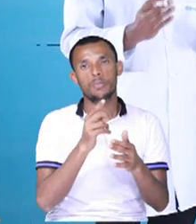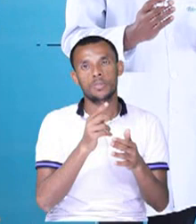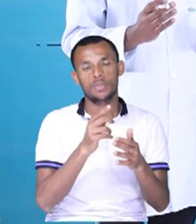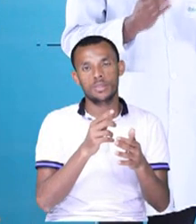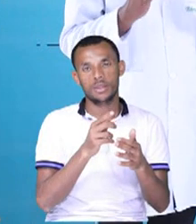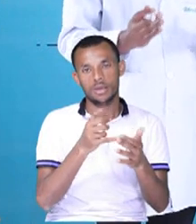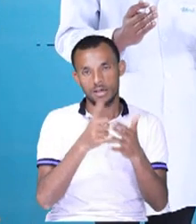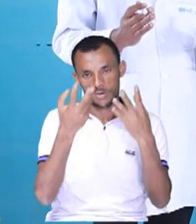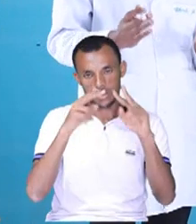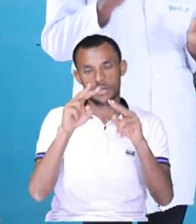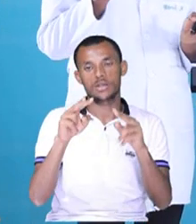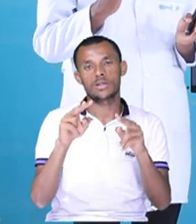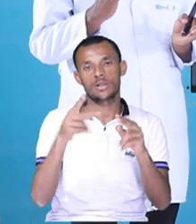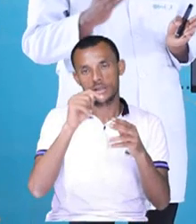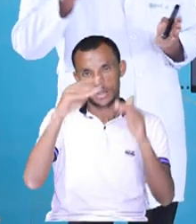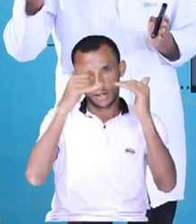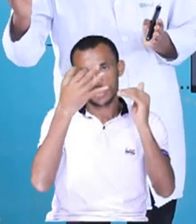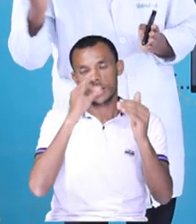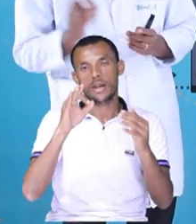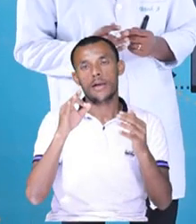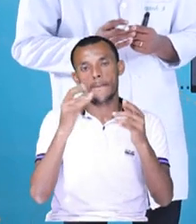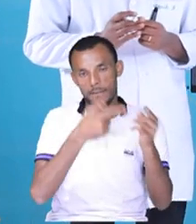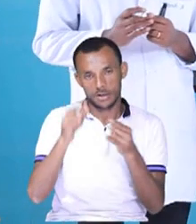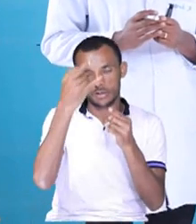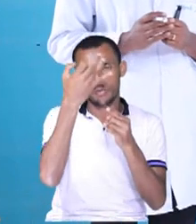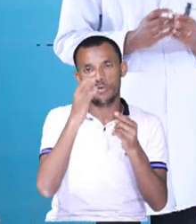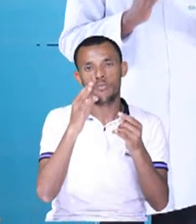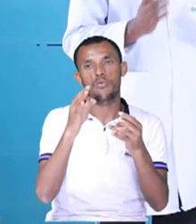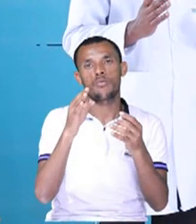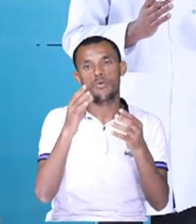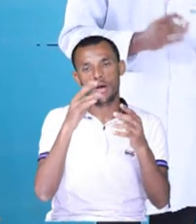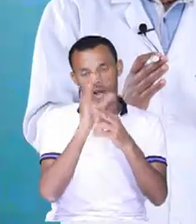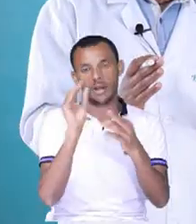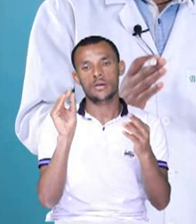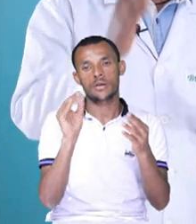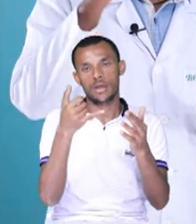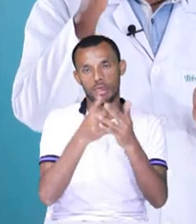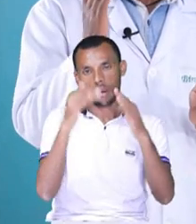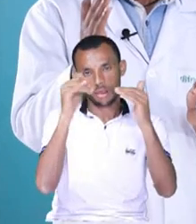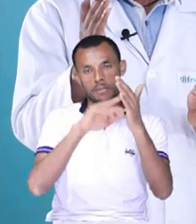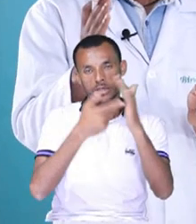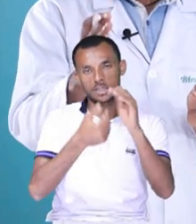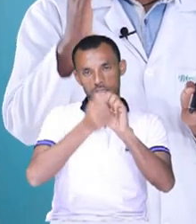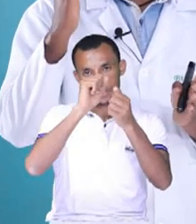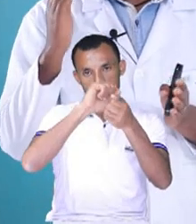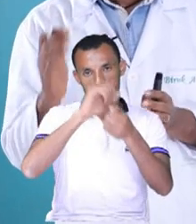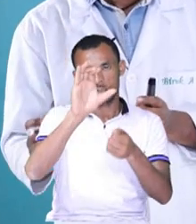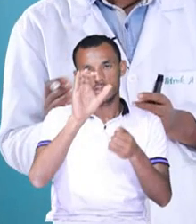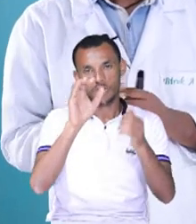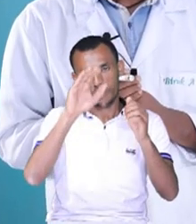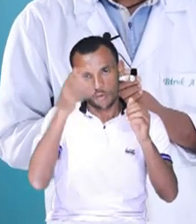Chemical kinetics is concerned with what? The rates and mechanisms of reaction. Also, rate means what? Changing concentration